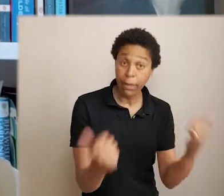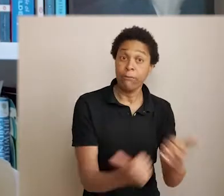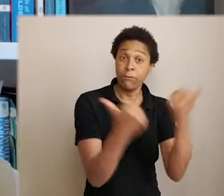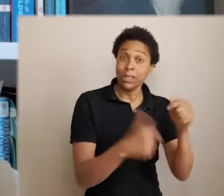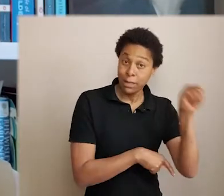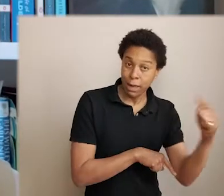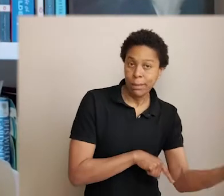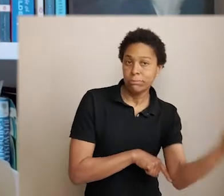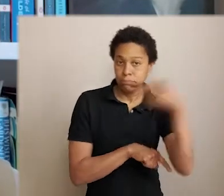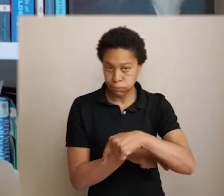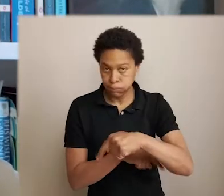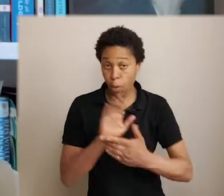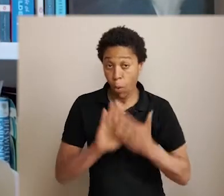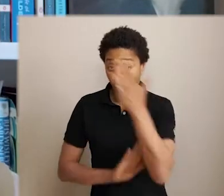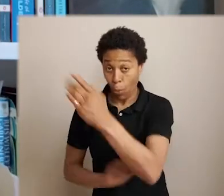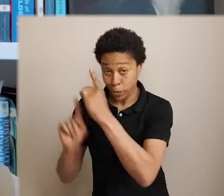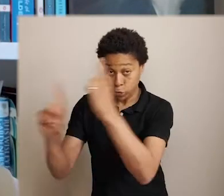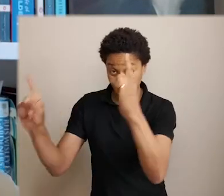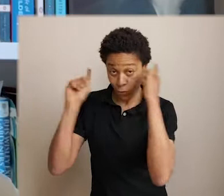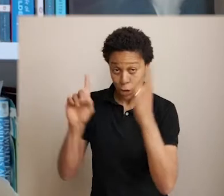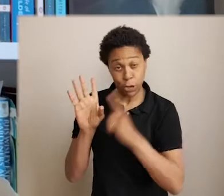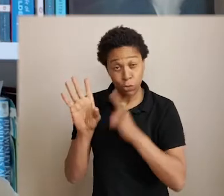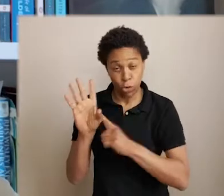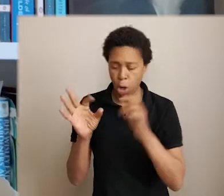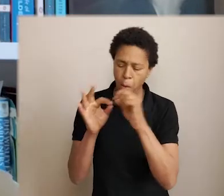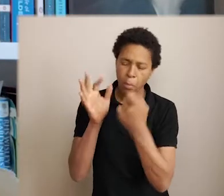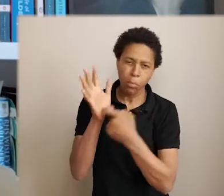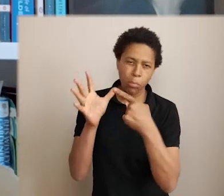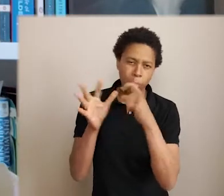and went to university in Bradford in Yorkshire.